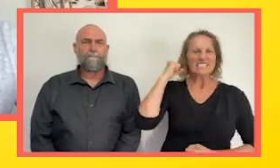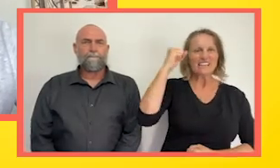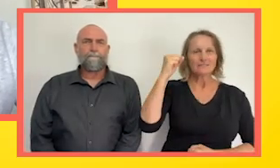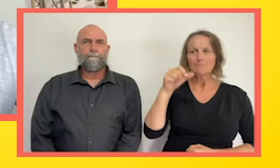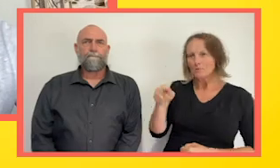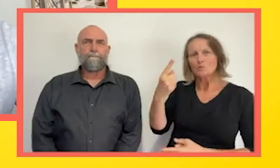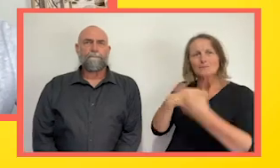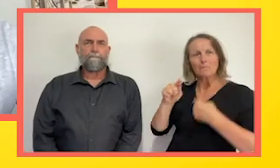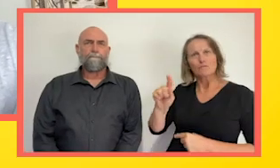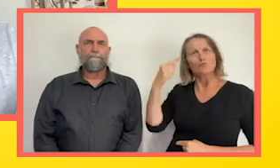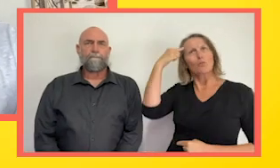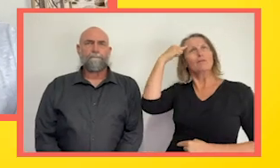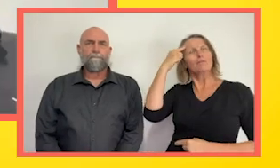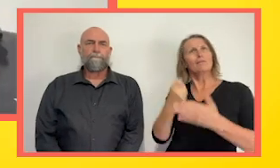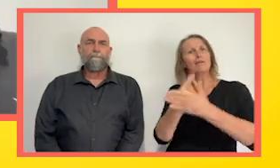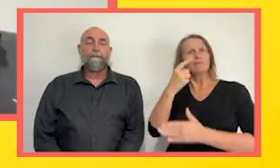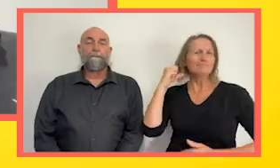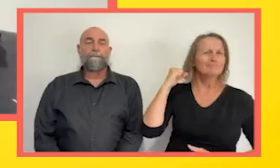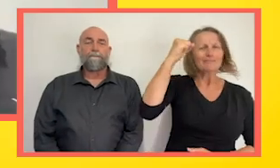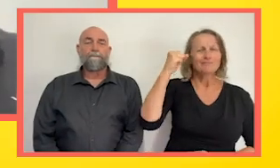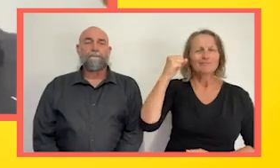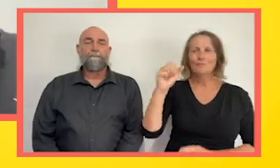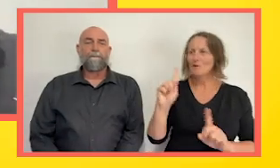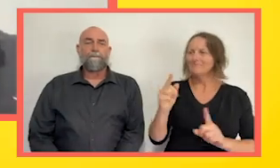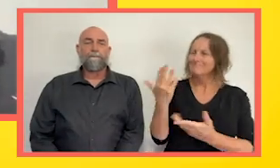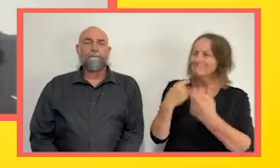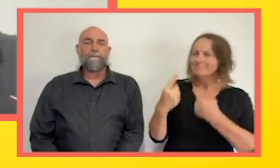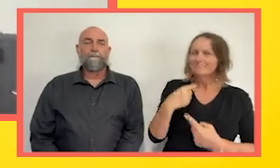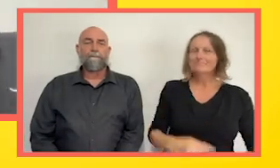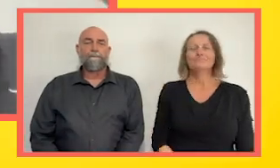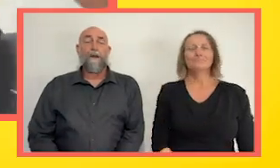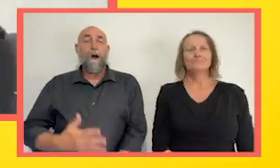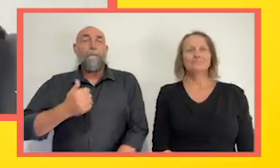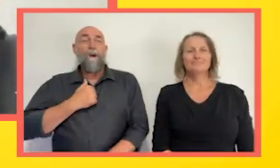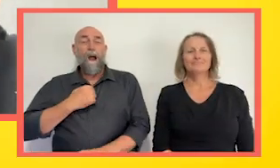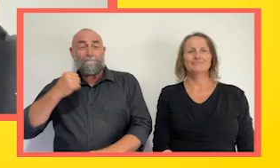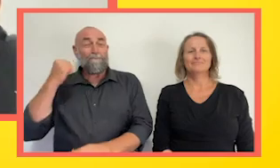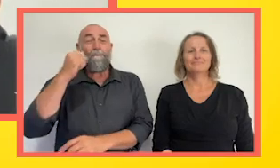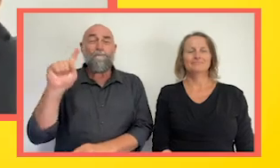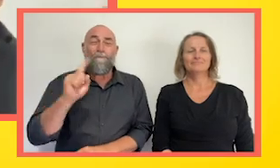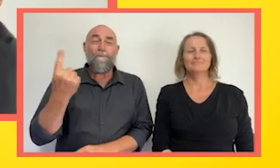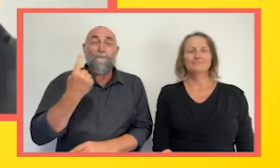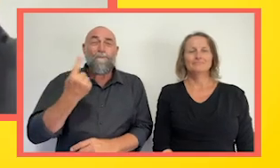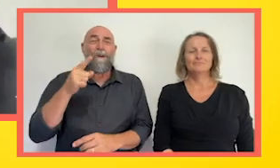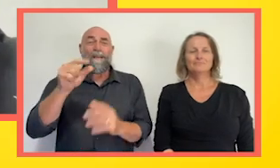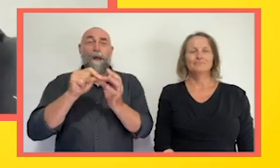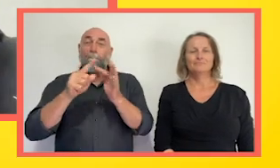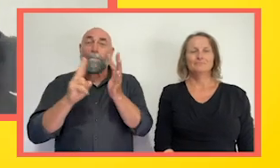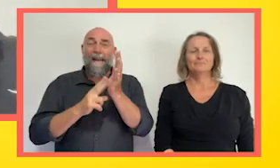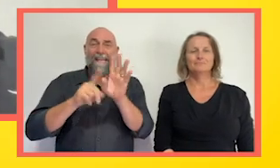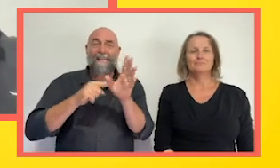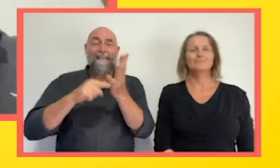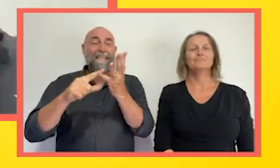is your You Little Ripper moment? My You Little Ripper moment is the great Benny Tudhope. The Paralympic movement lives in Benny Tudhope's